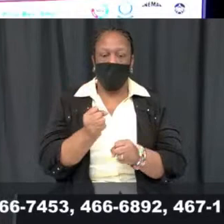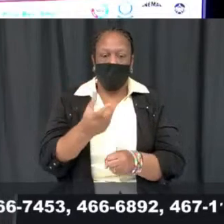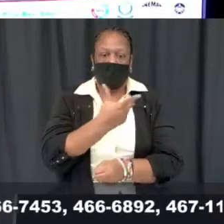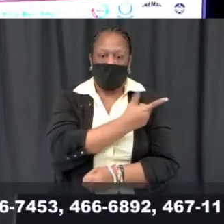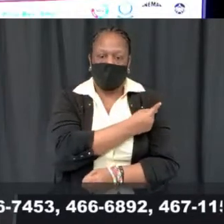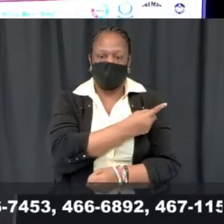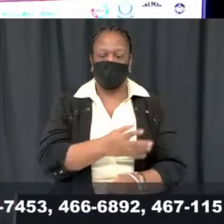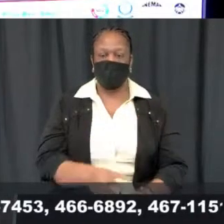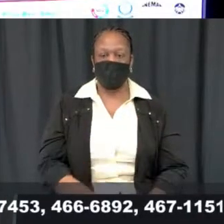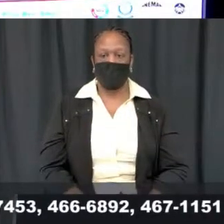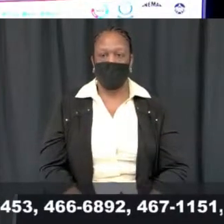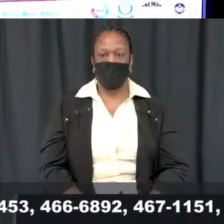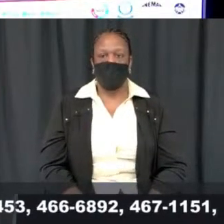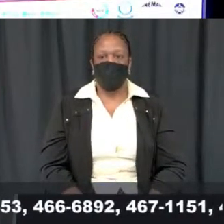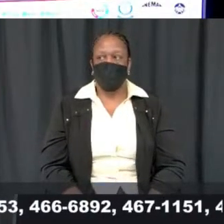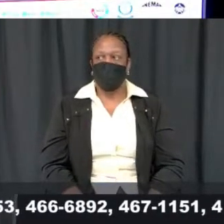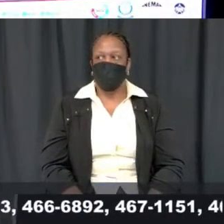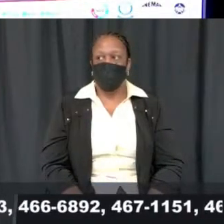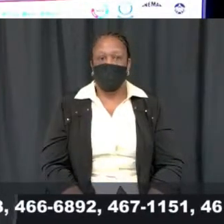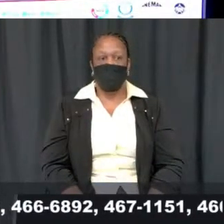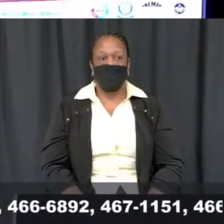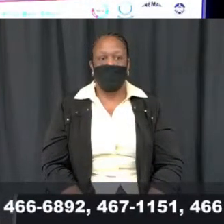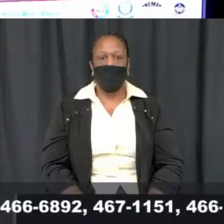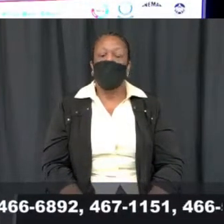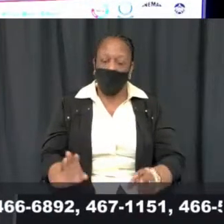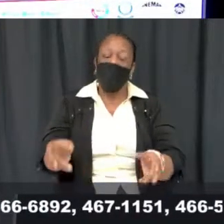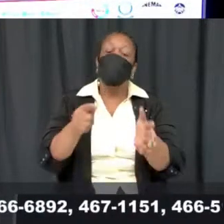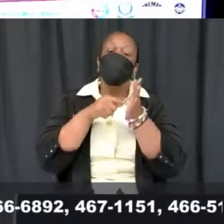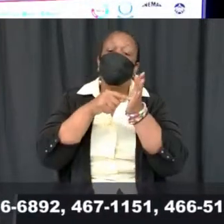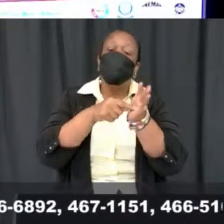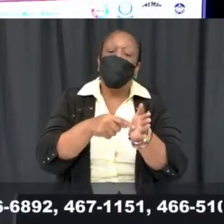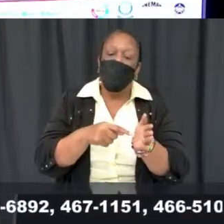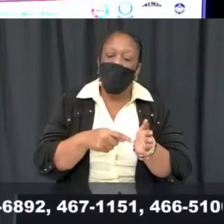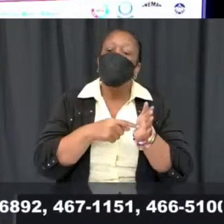not provided you with that analysis.